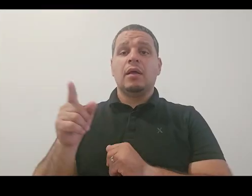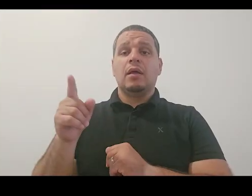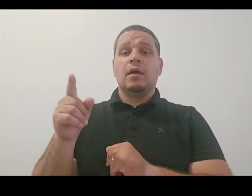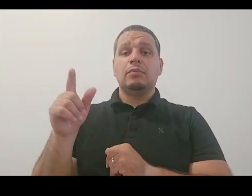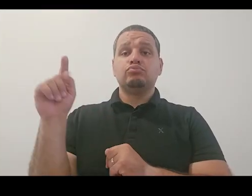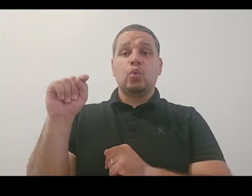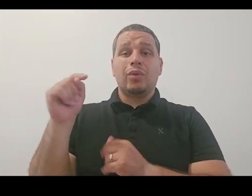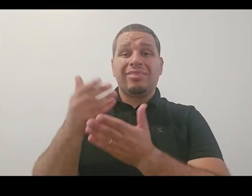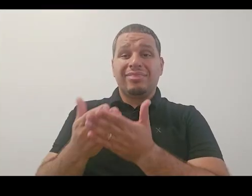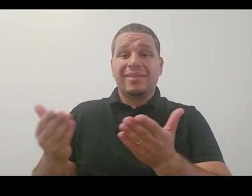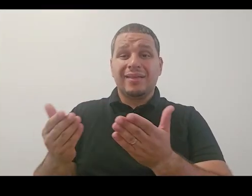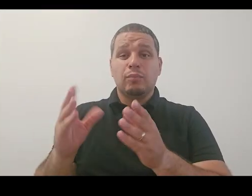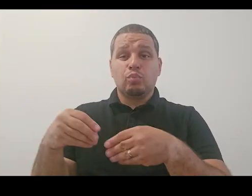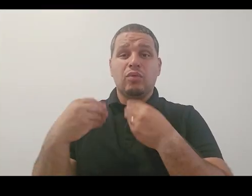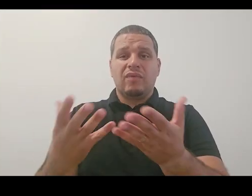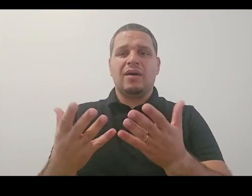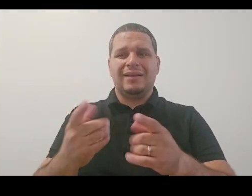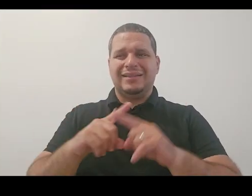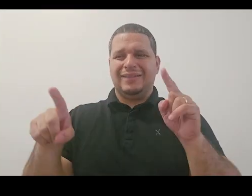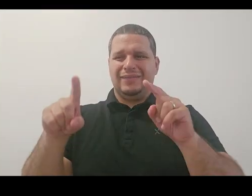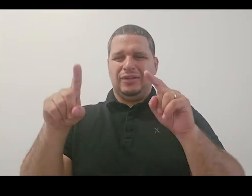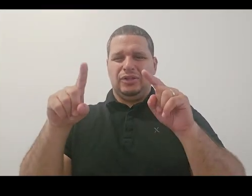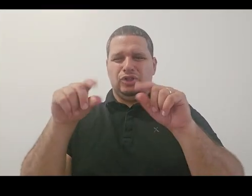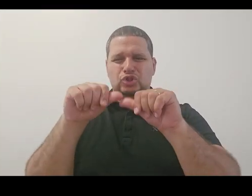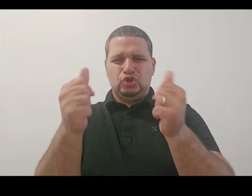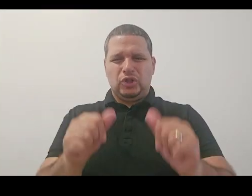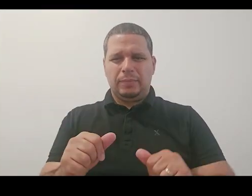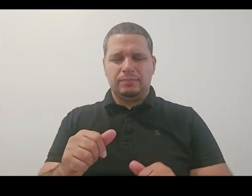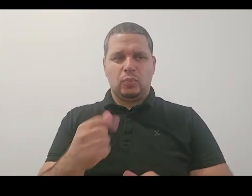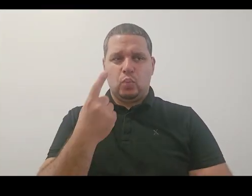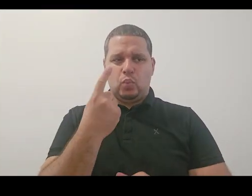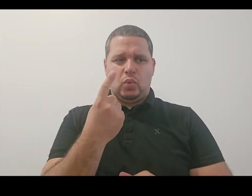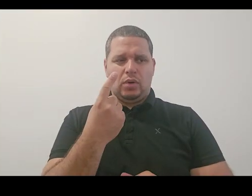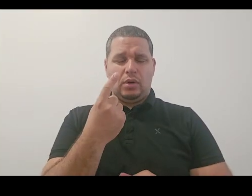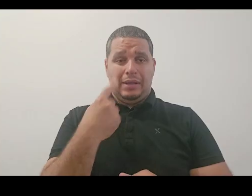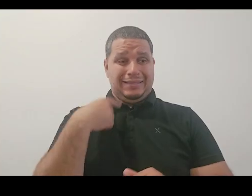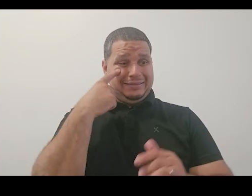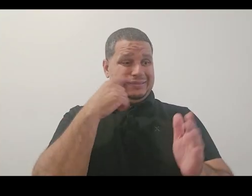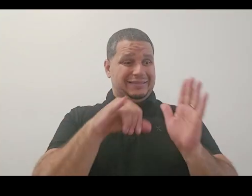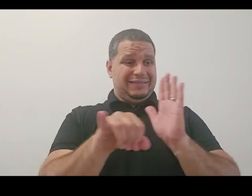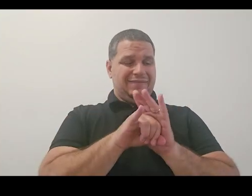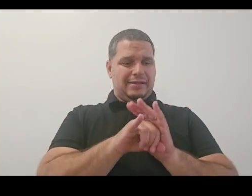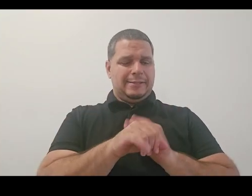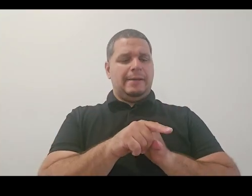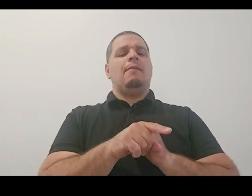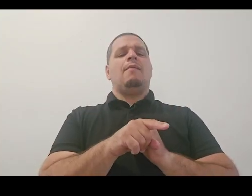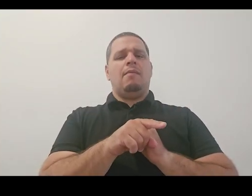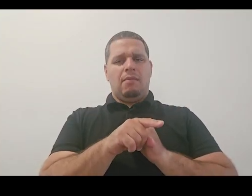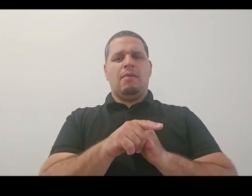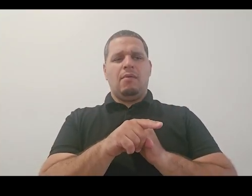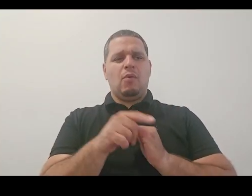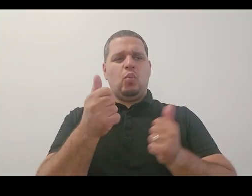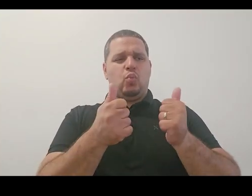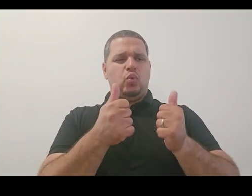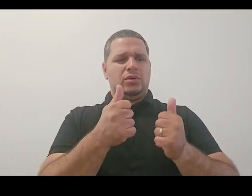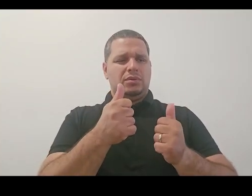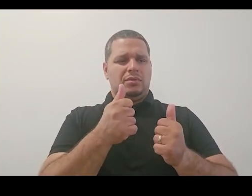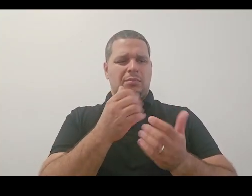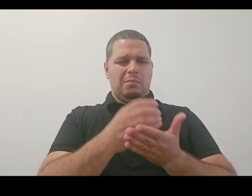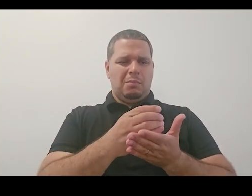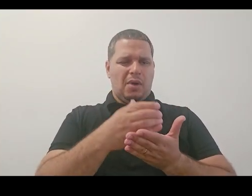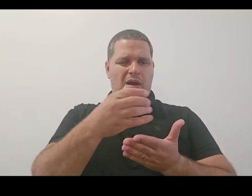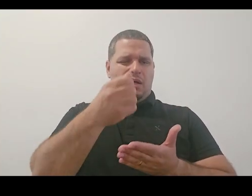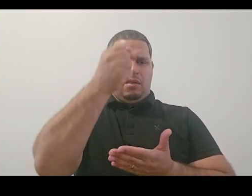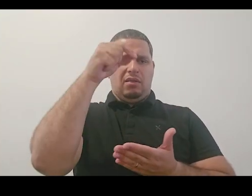provide are all different shapes. And so once I've identified which bottle is